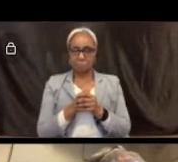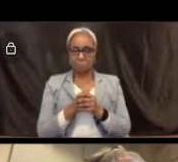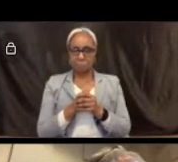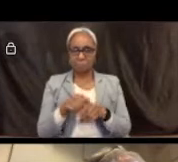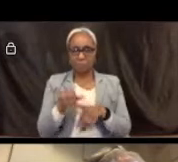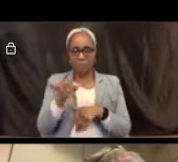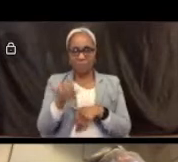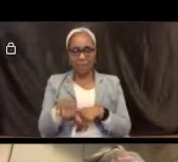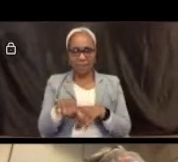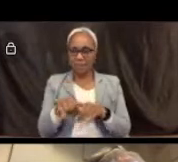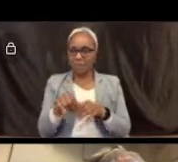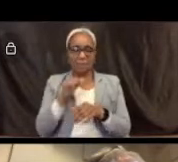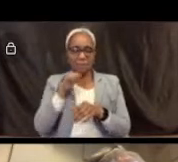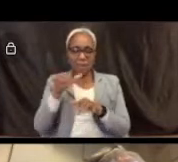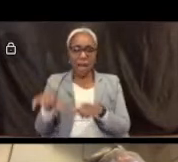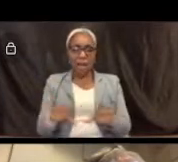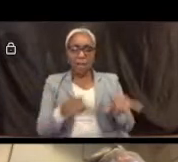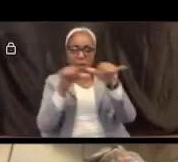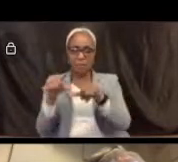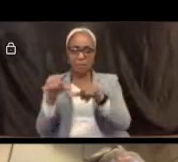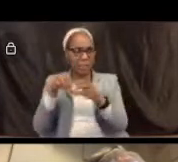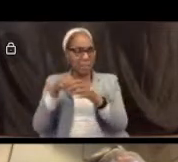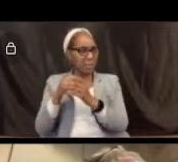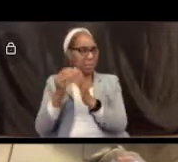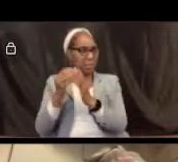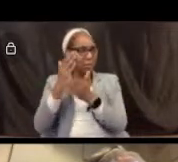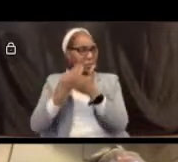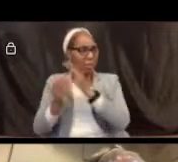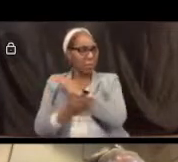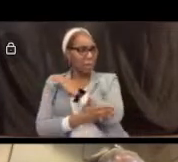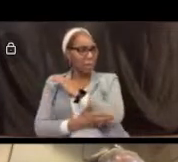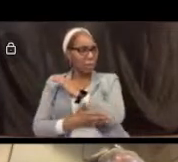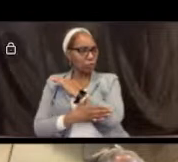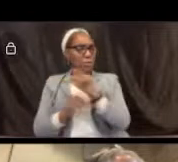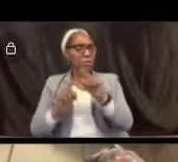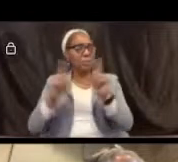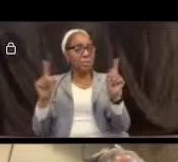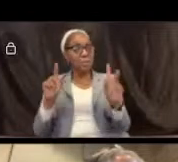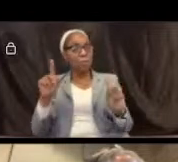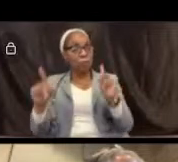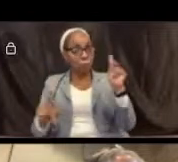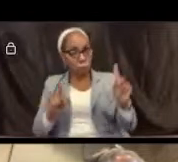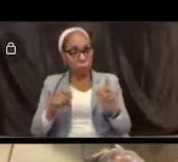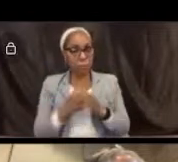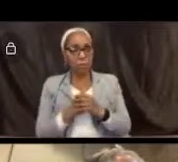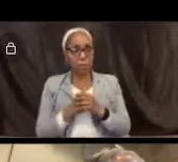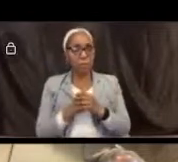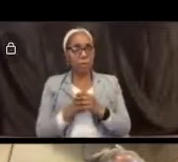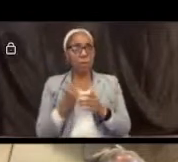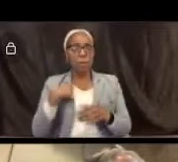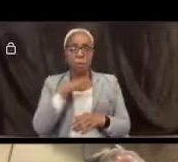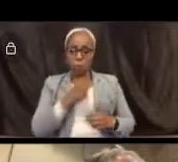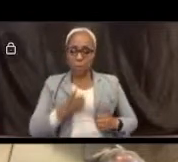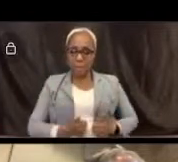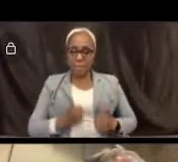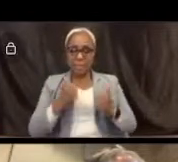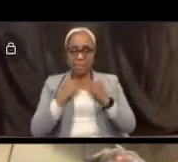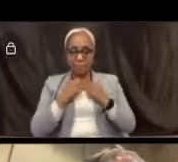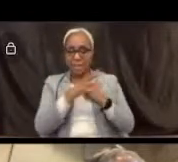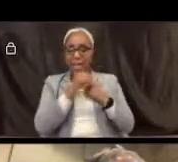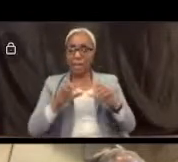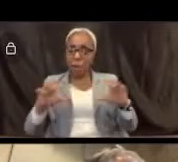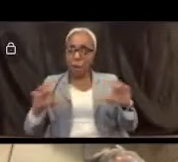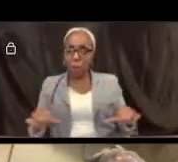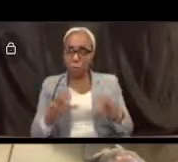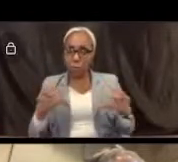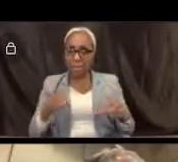is common practice in some countries. But folks, we're living and operating